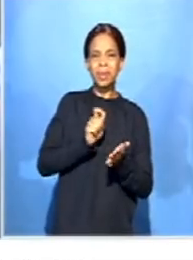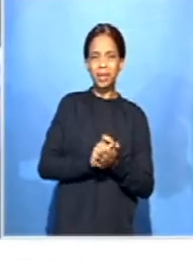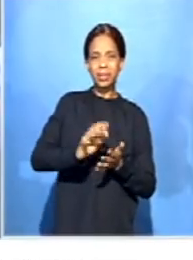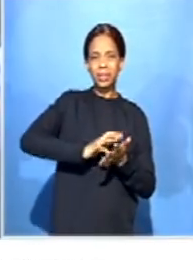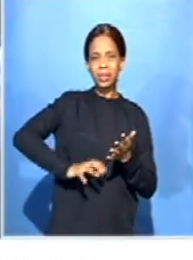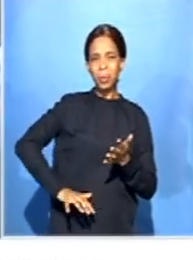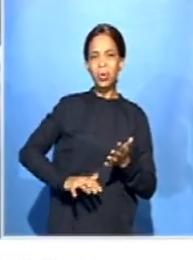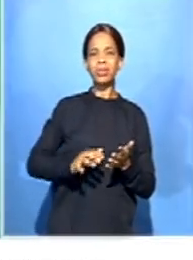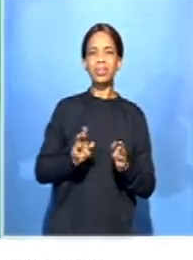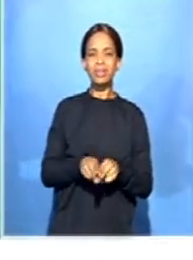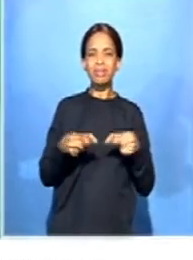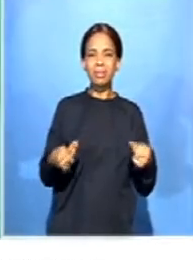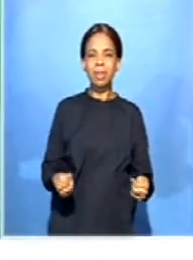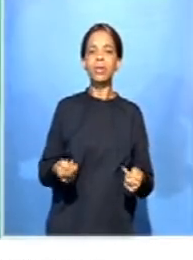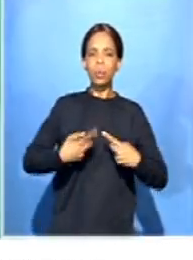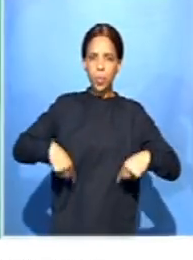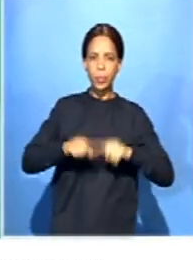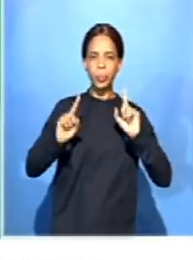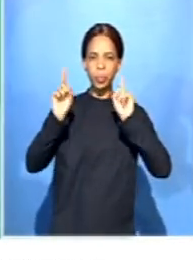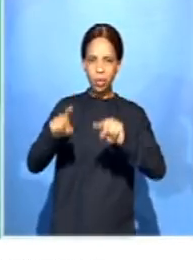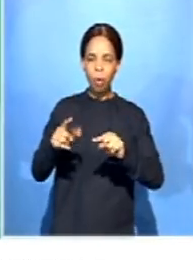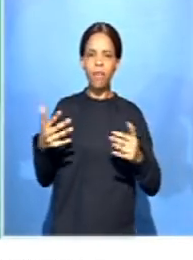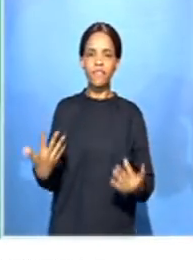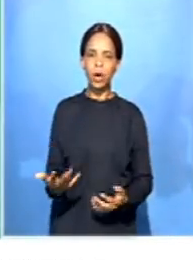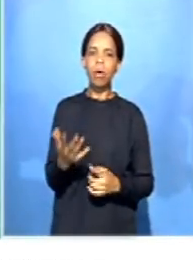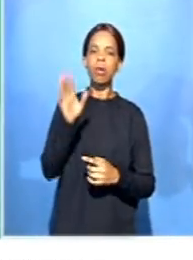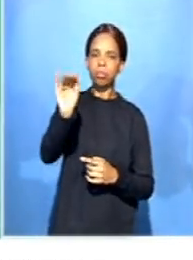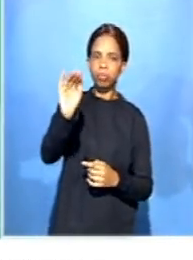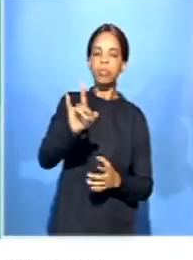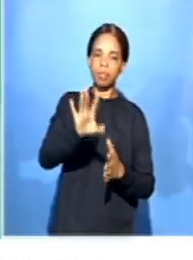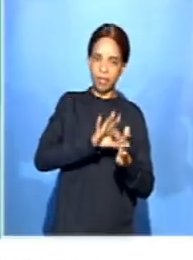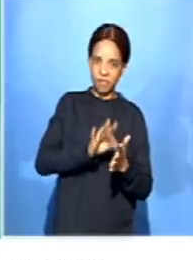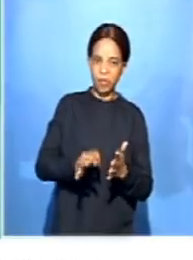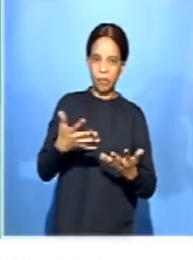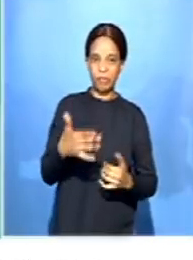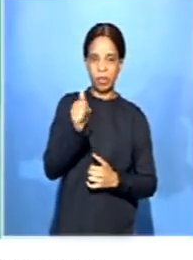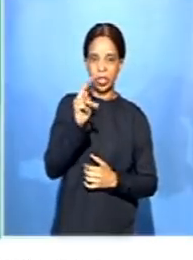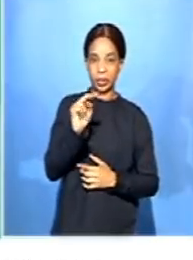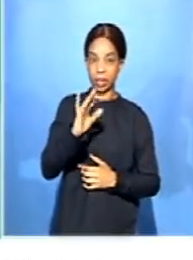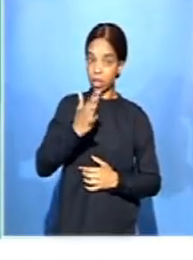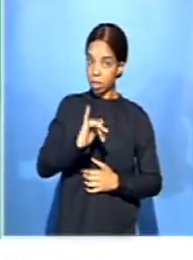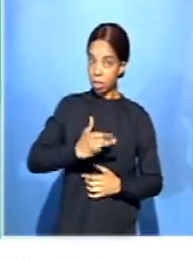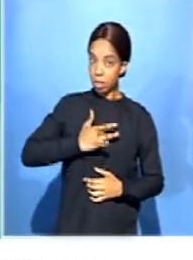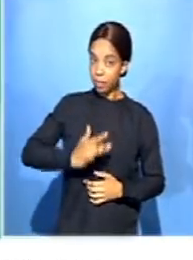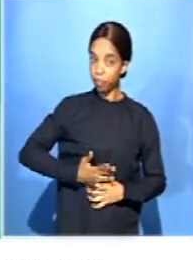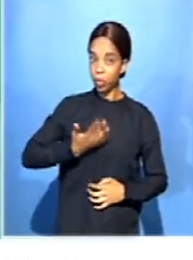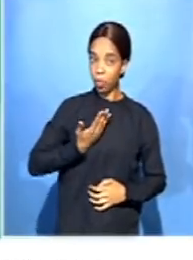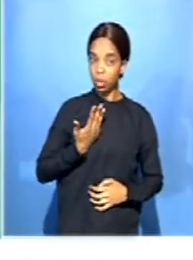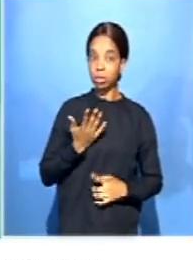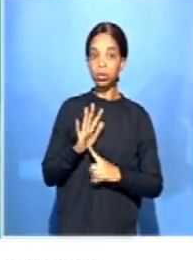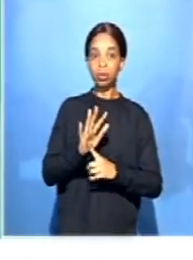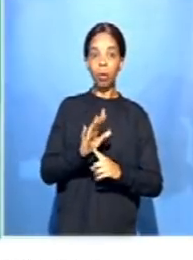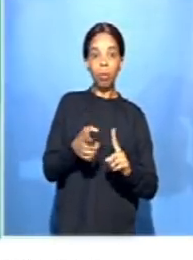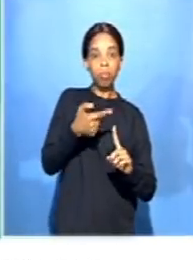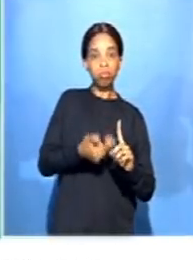must go and vote for the ANC. So if we want to keep the legacy of this woman alive, we will go out and work very hard